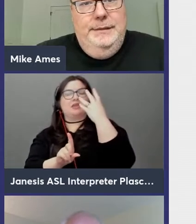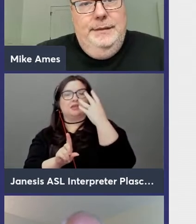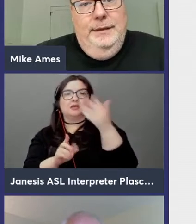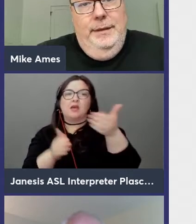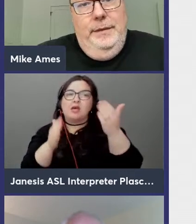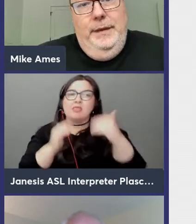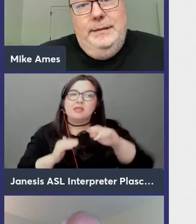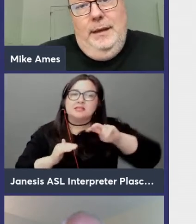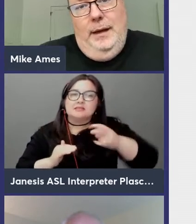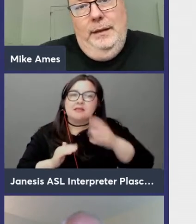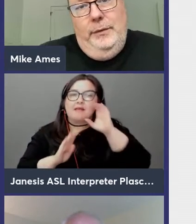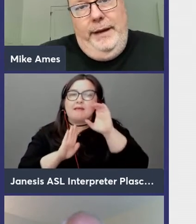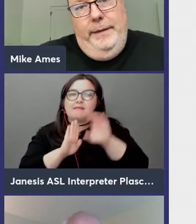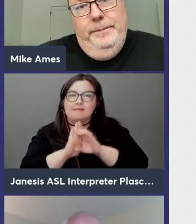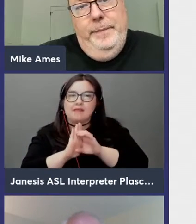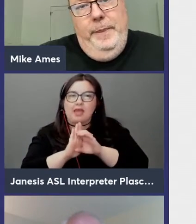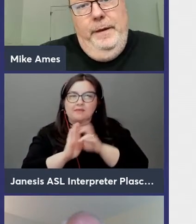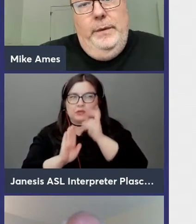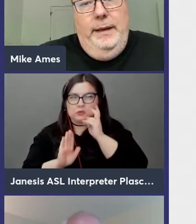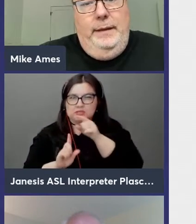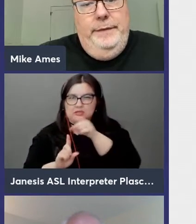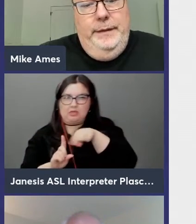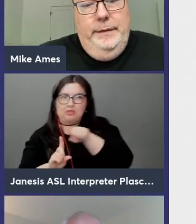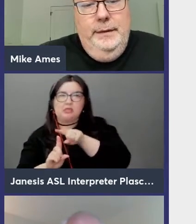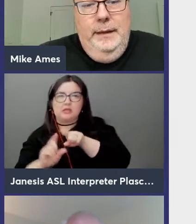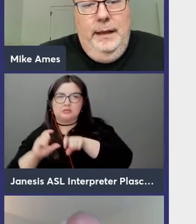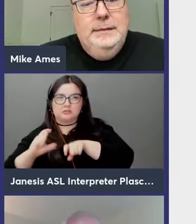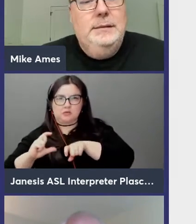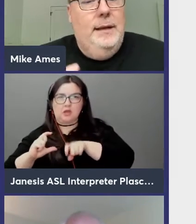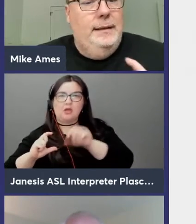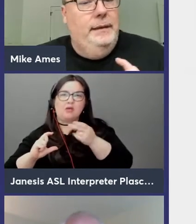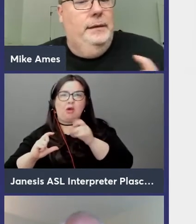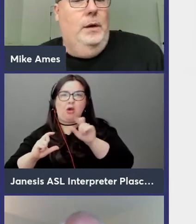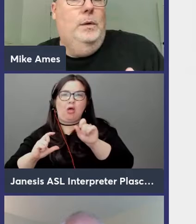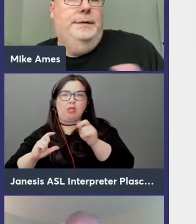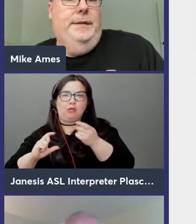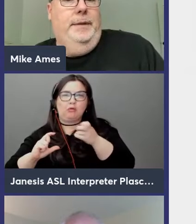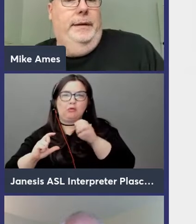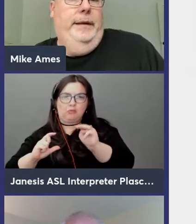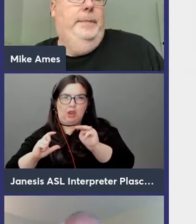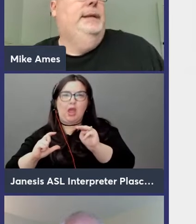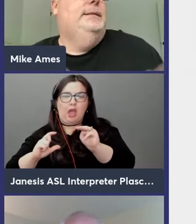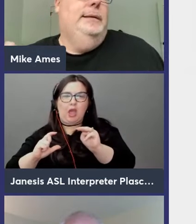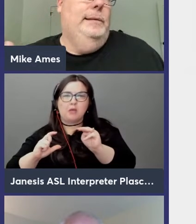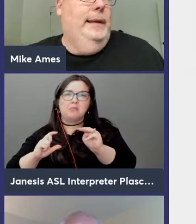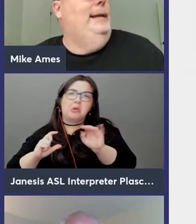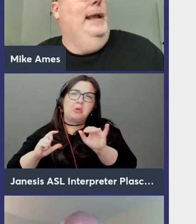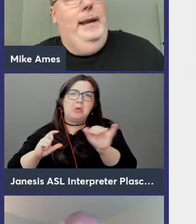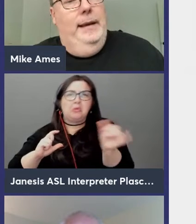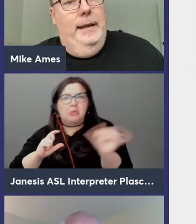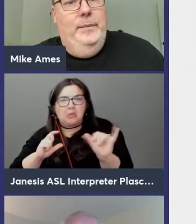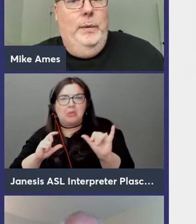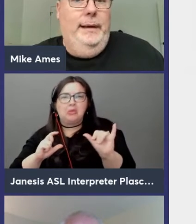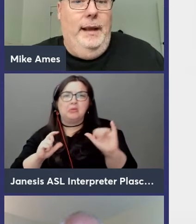which is this hologram that we have here, has a slightly lower similarity, but it's still